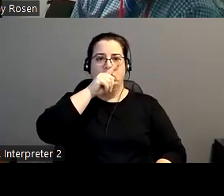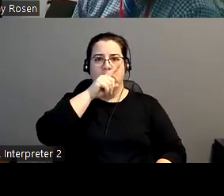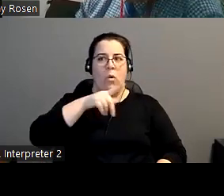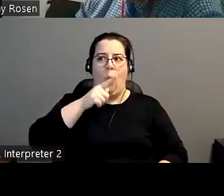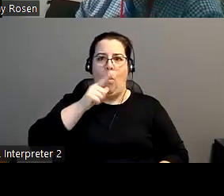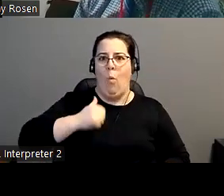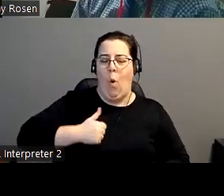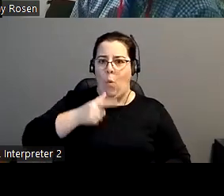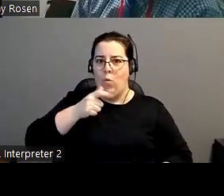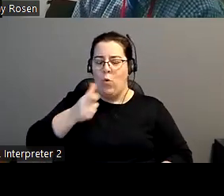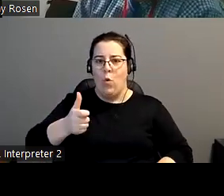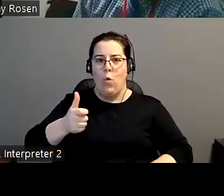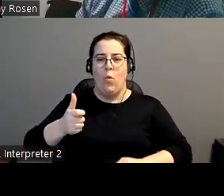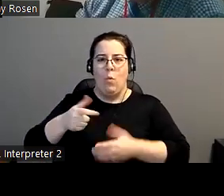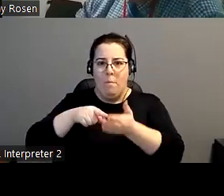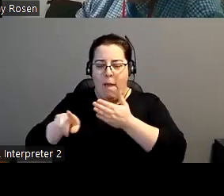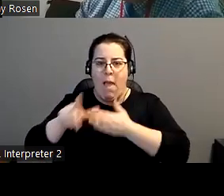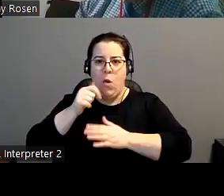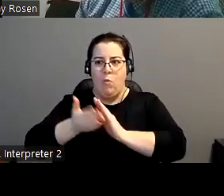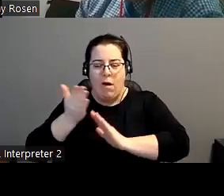city. Seattle Fire,